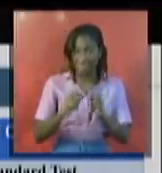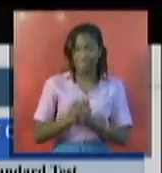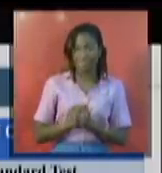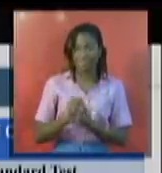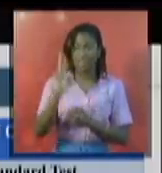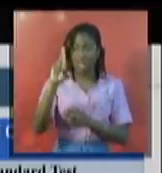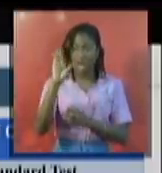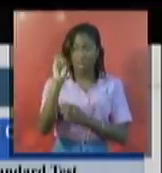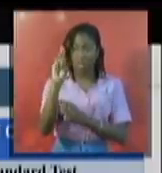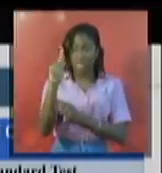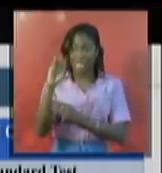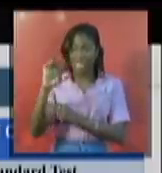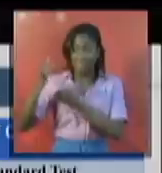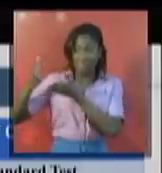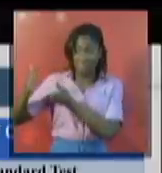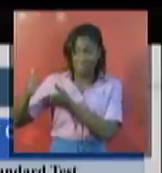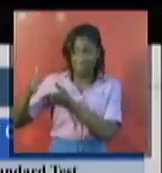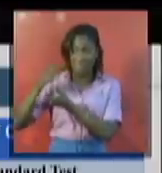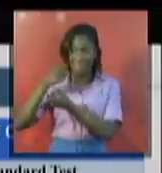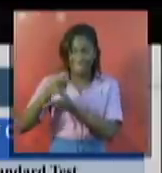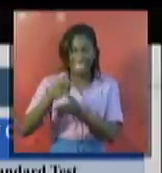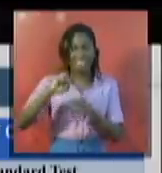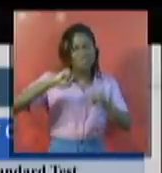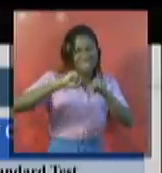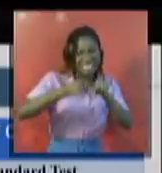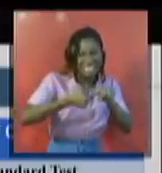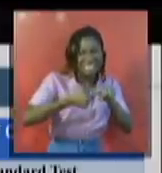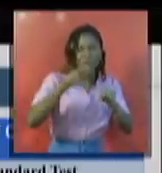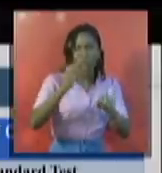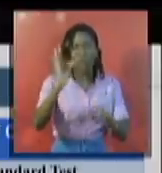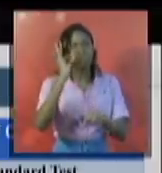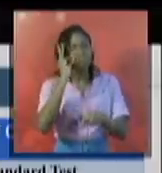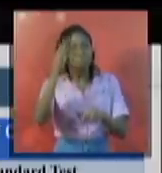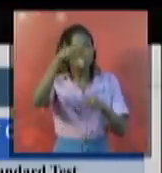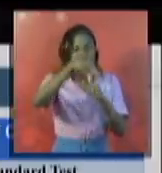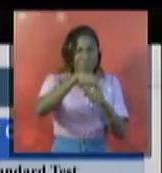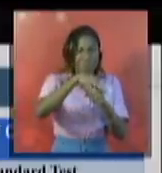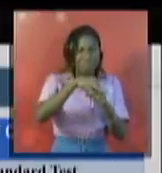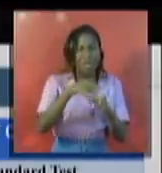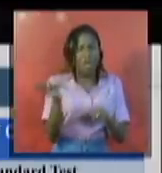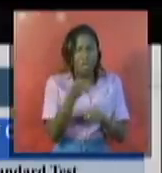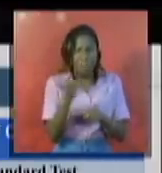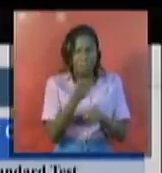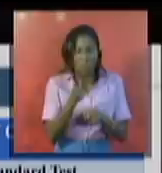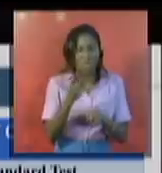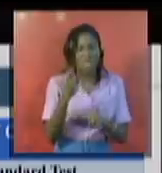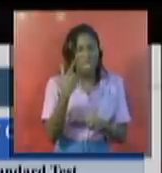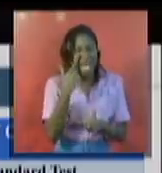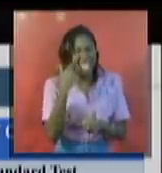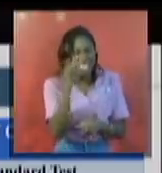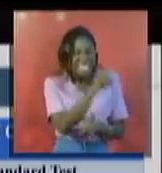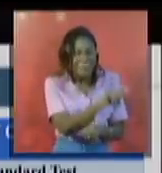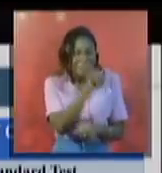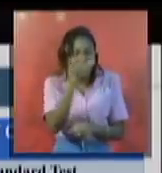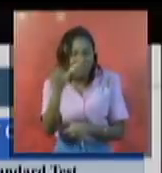pandemic, and the point-of-care testing which we've been introducing, is very similar. We use